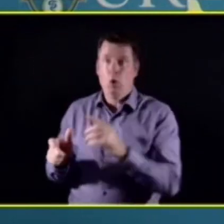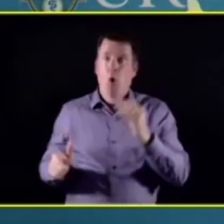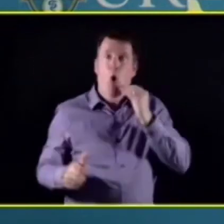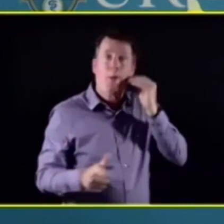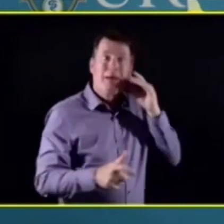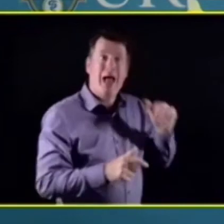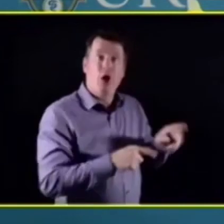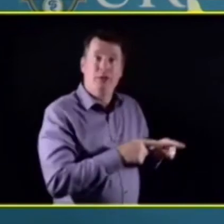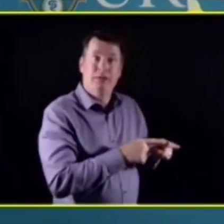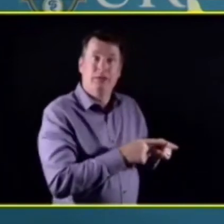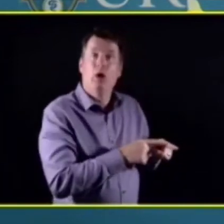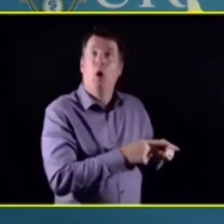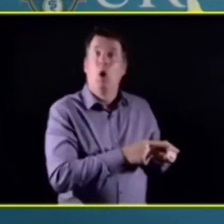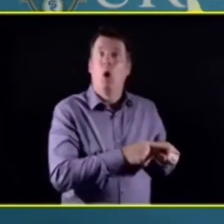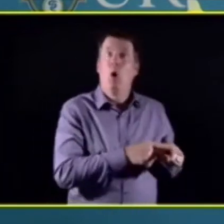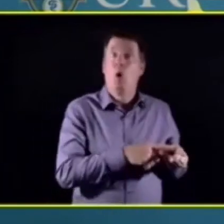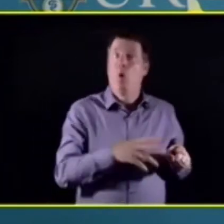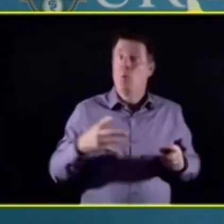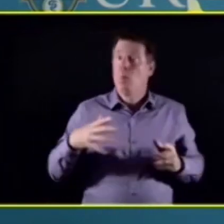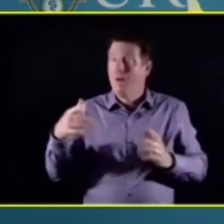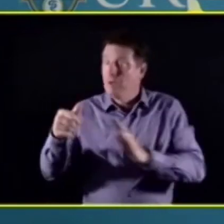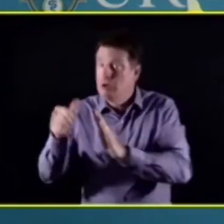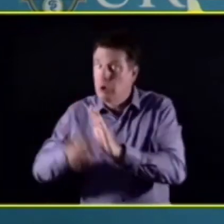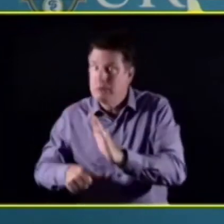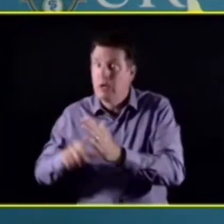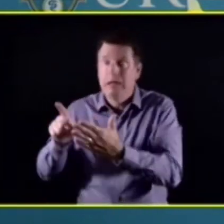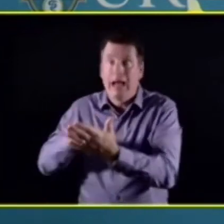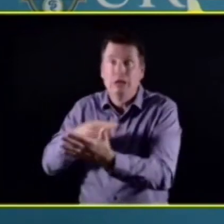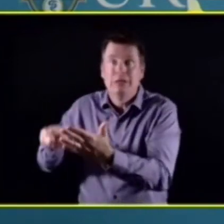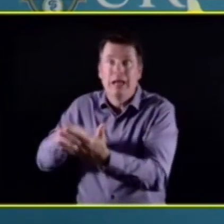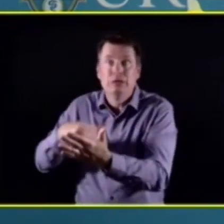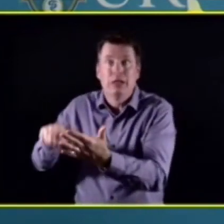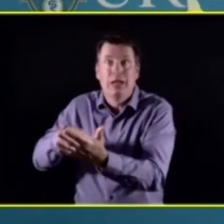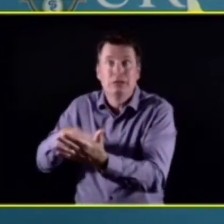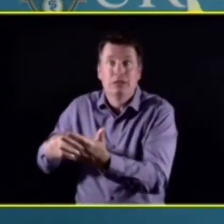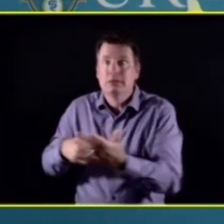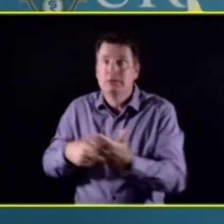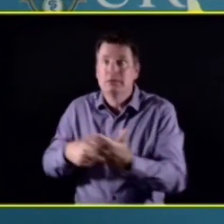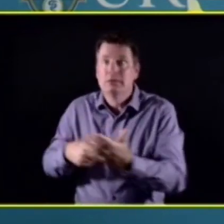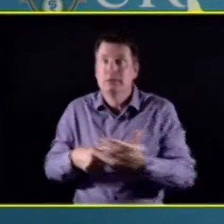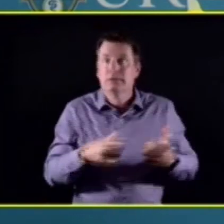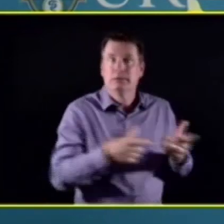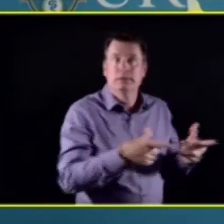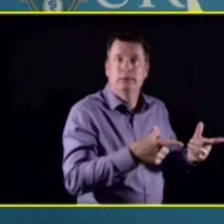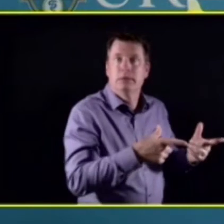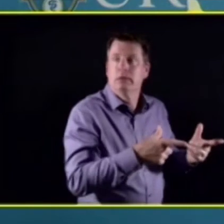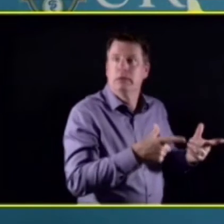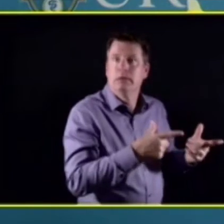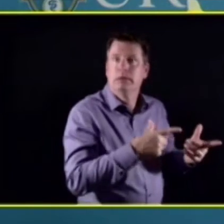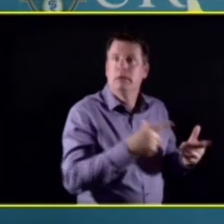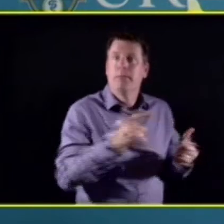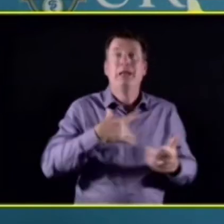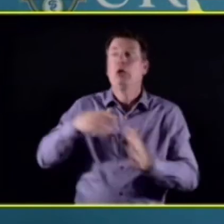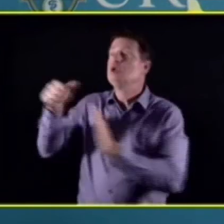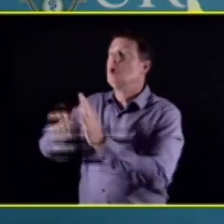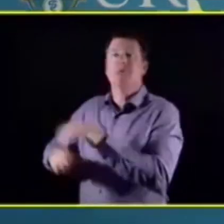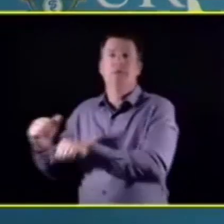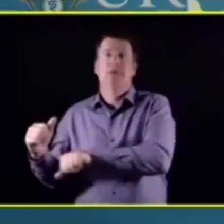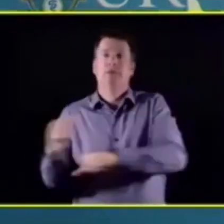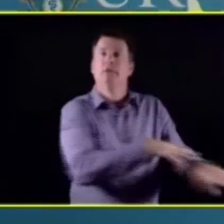hospital for other reasons were no longer being referred. So we had the capacity to be able to handle our